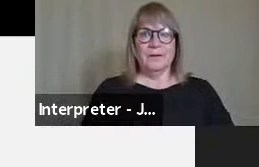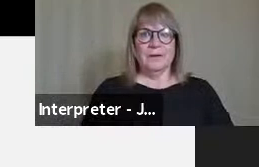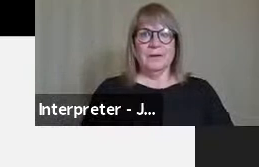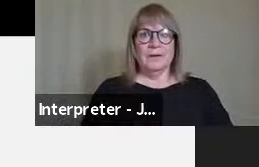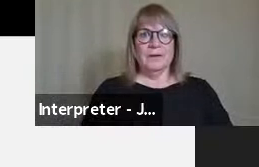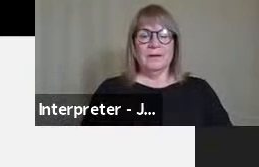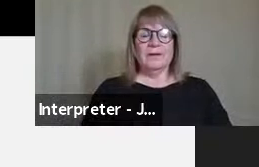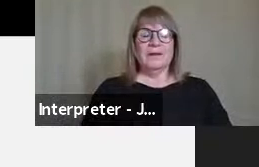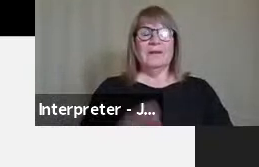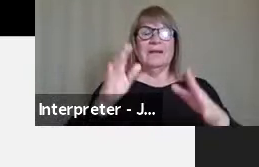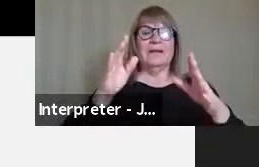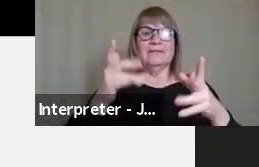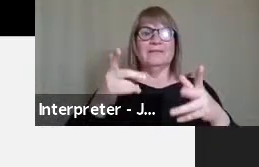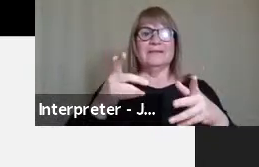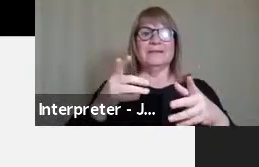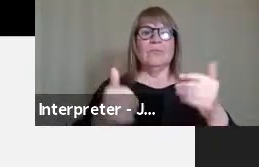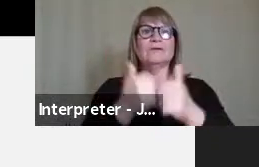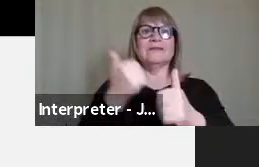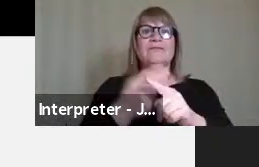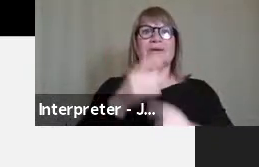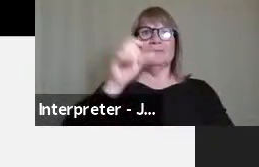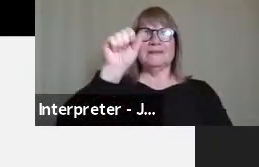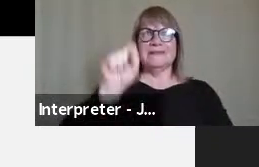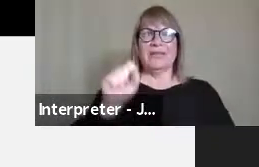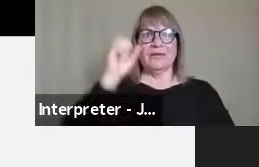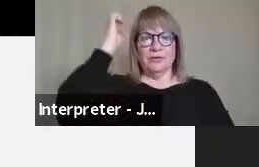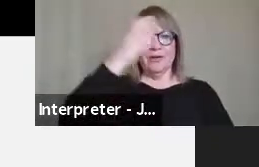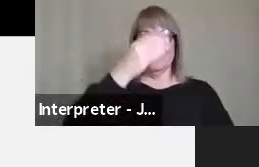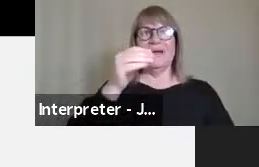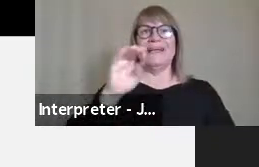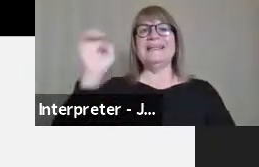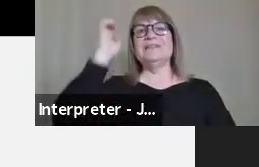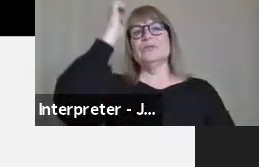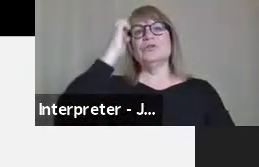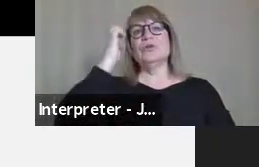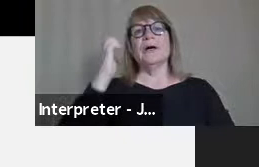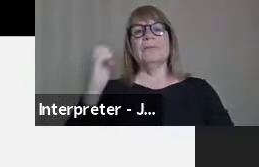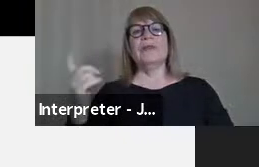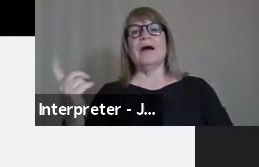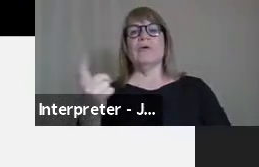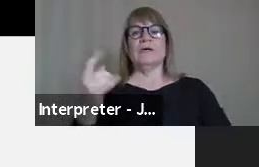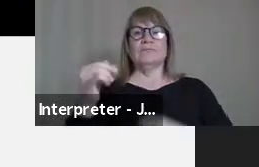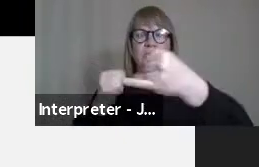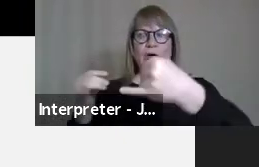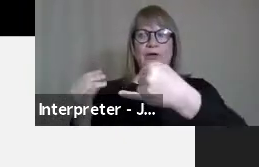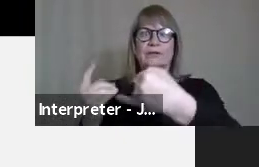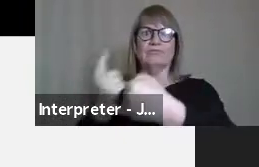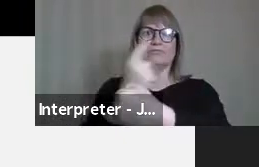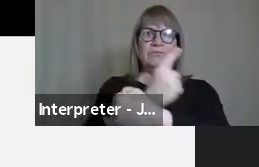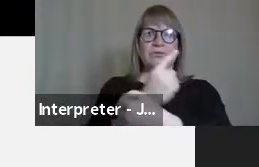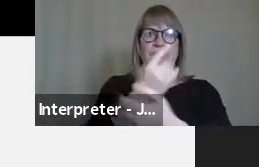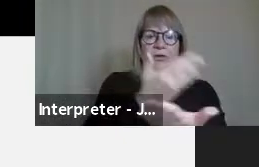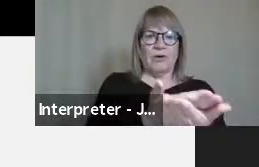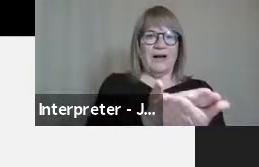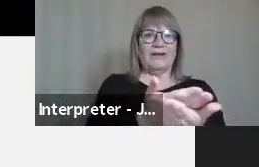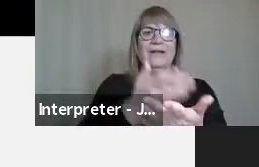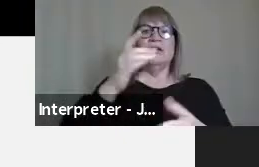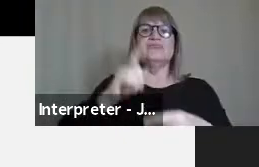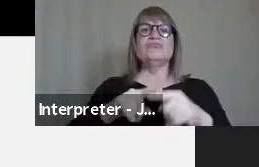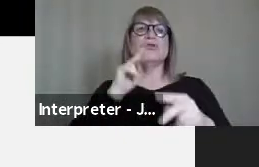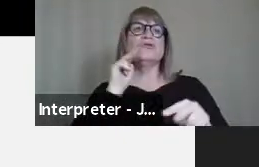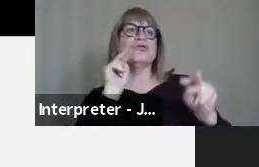european migration coming over the windsor border is that you couldn't differentiate people based solely on appearance like you could in